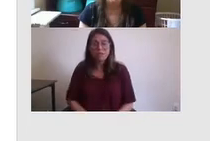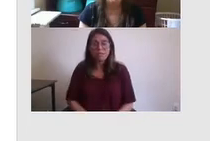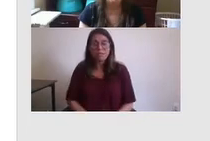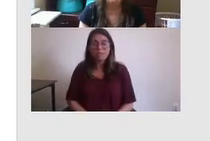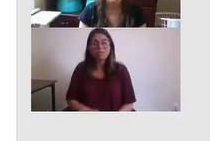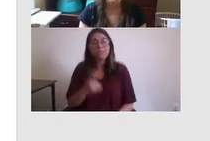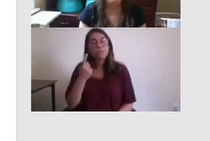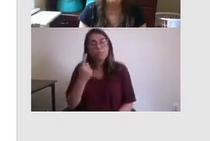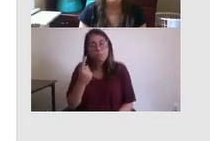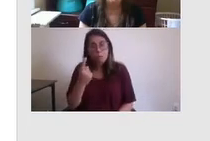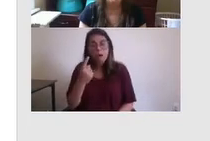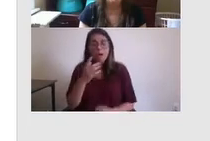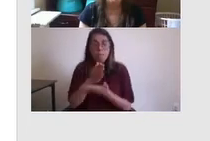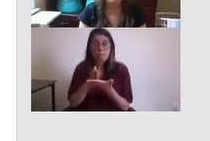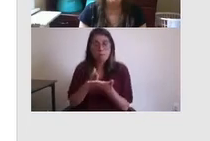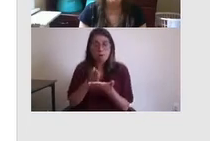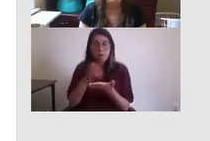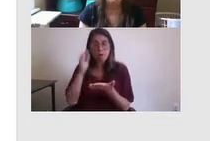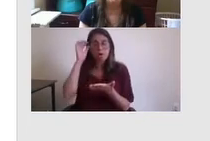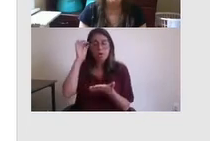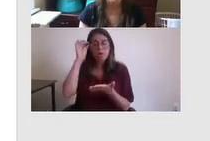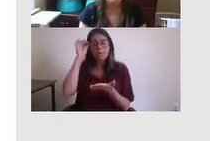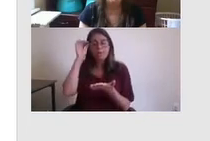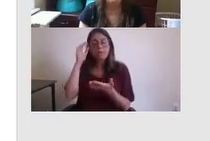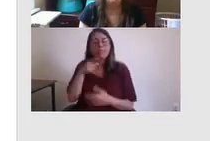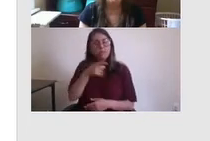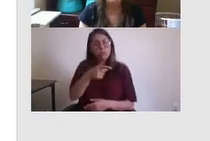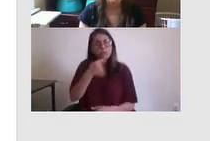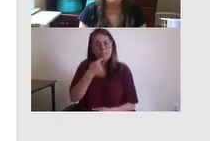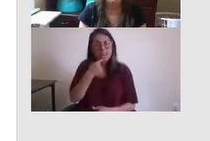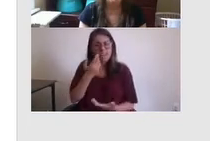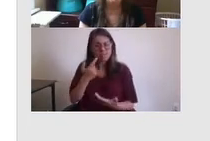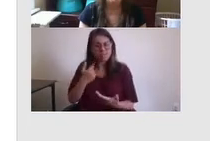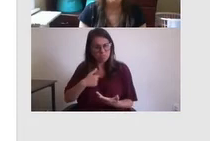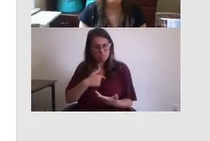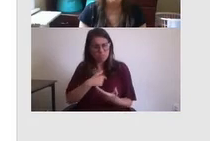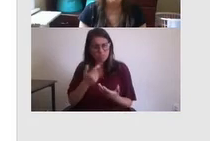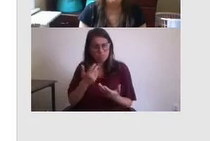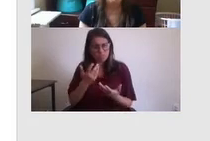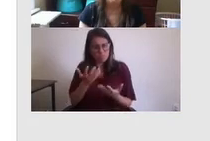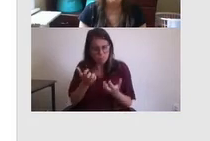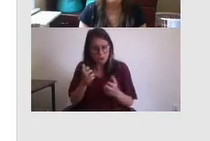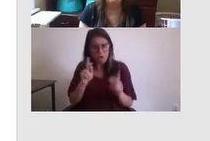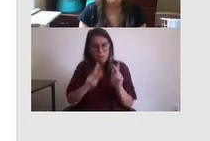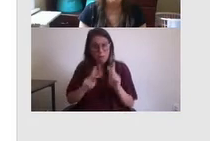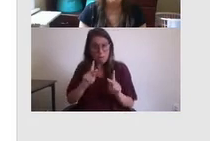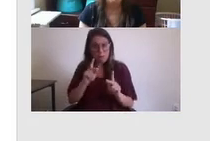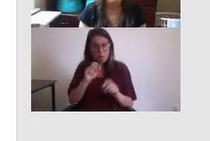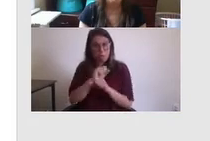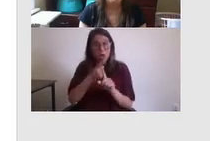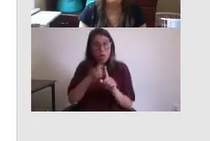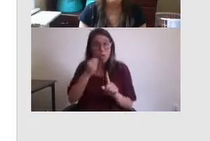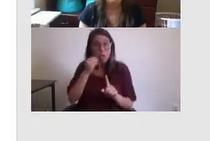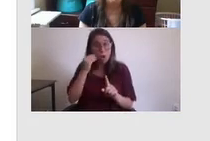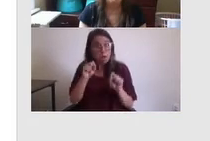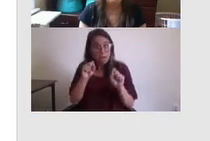that is certainly, as you articulated, we want people who can work from home to continue to work from home for